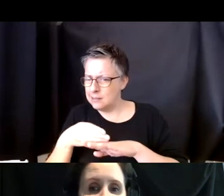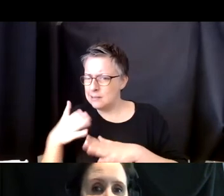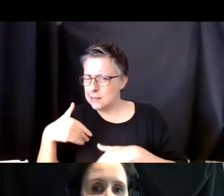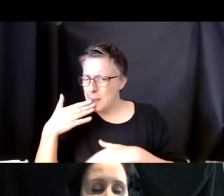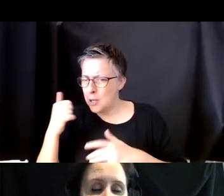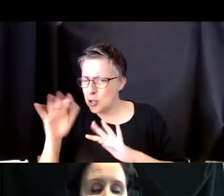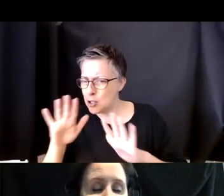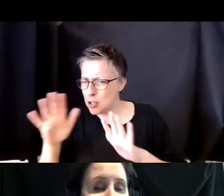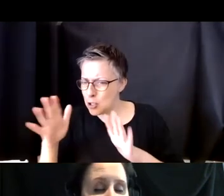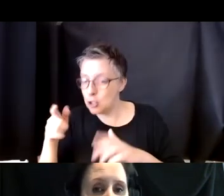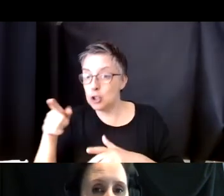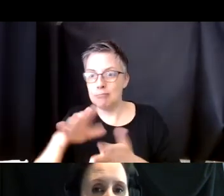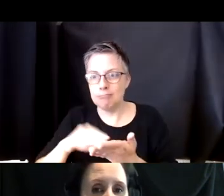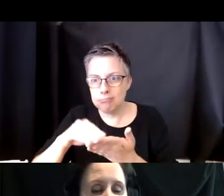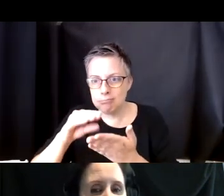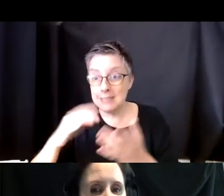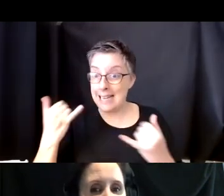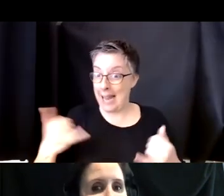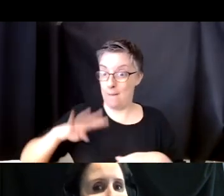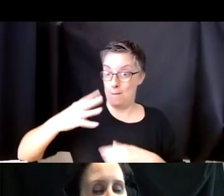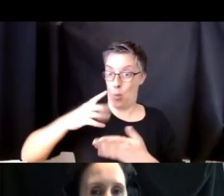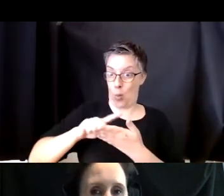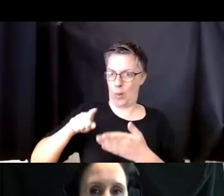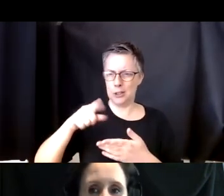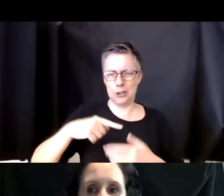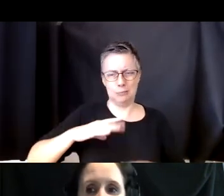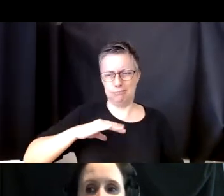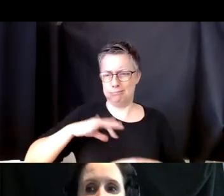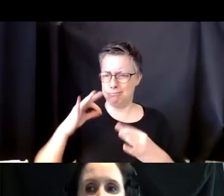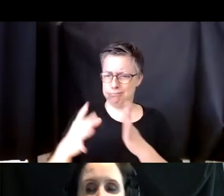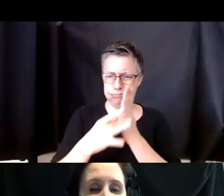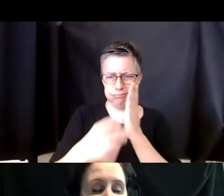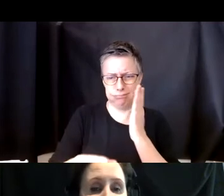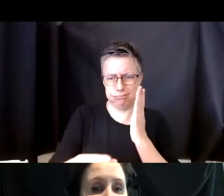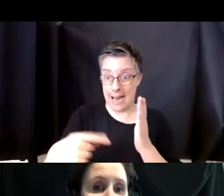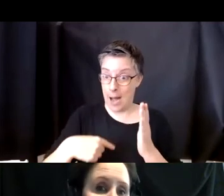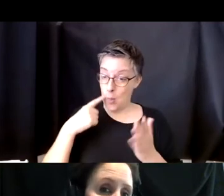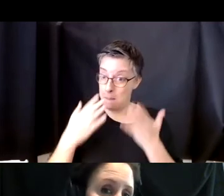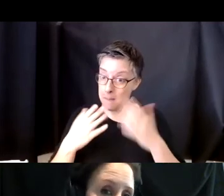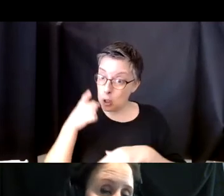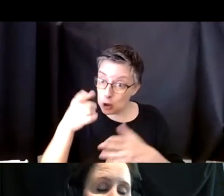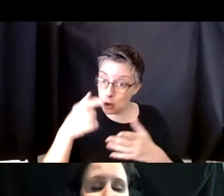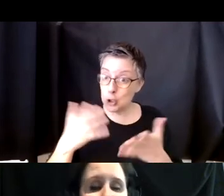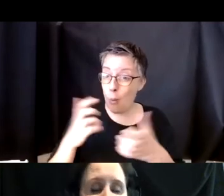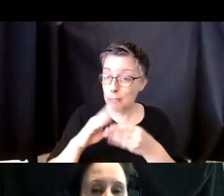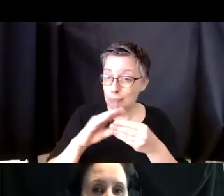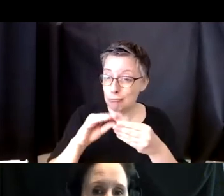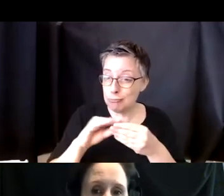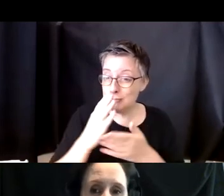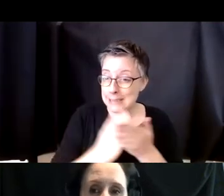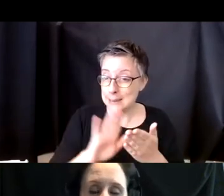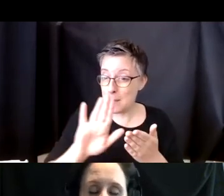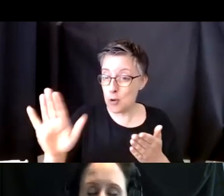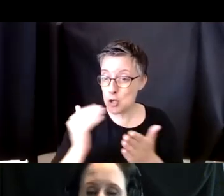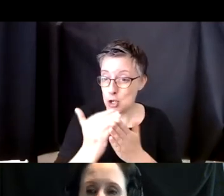So now in our 4th week, she's gotten the hang of it. And I thought perhaps maybe she would like to share some of her